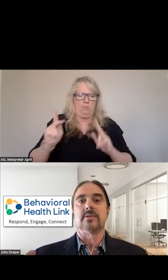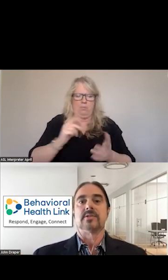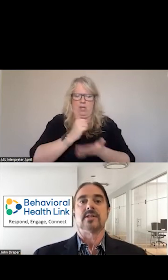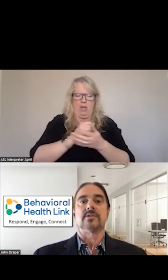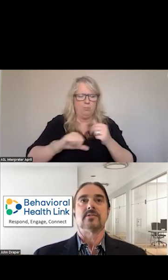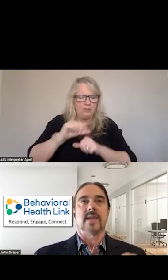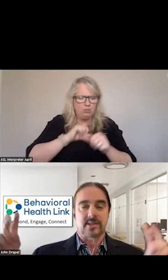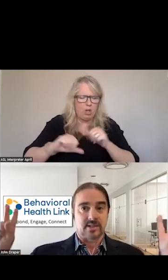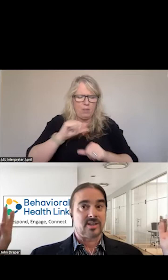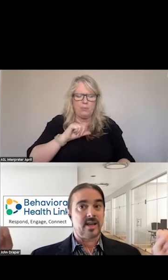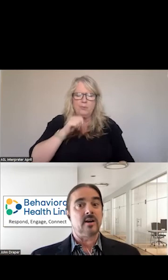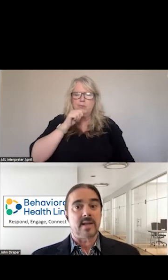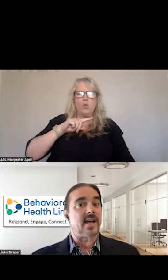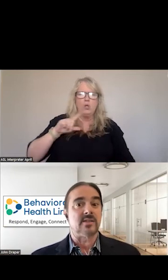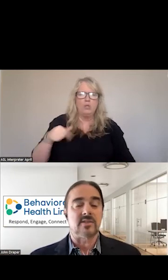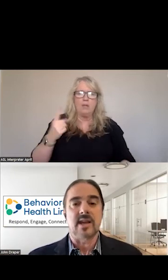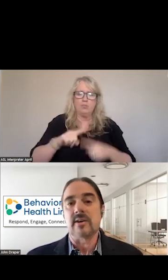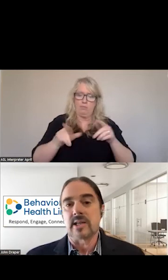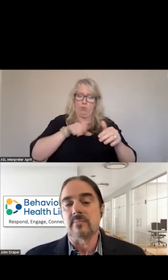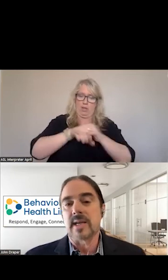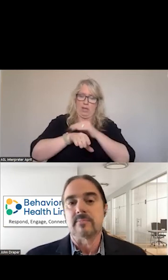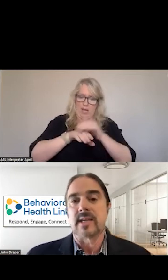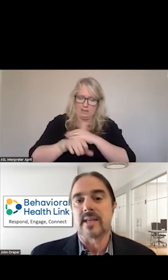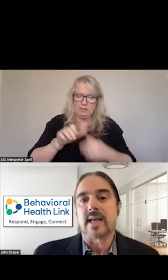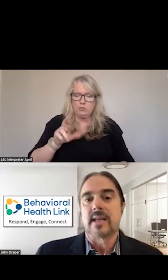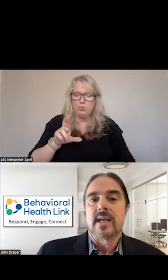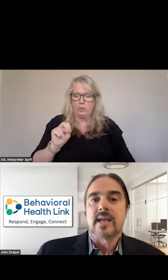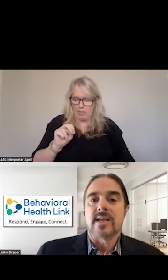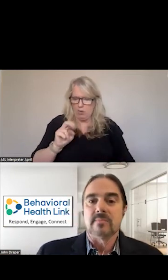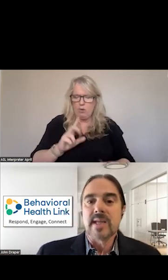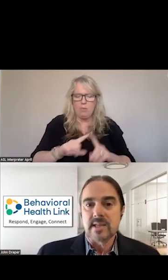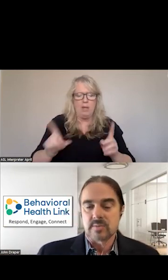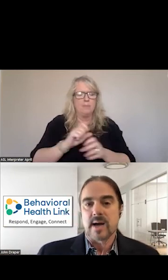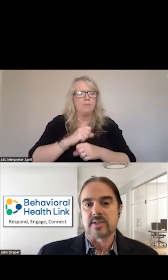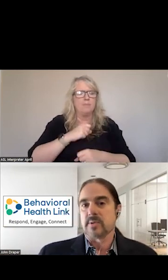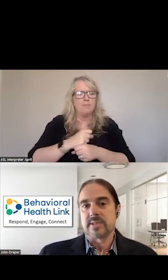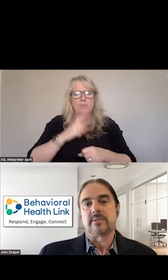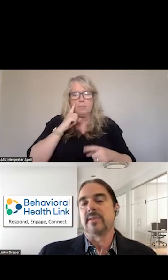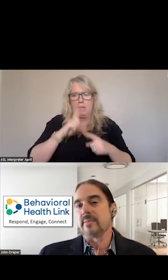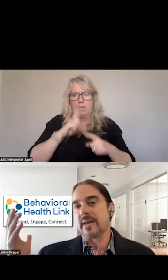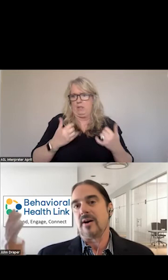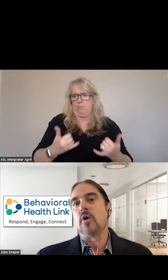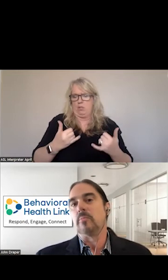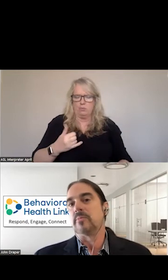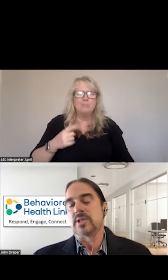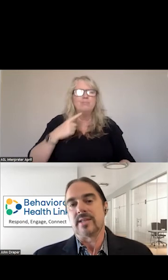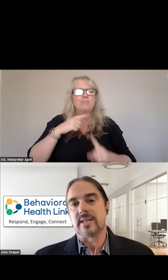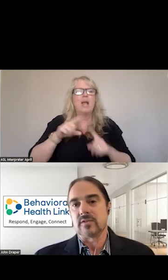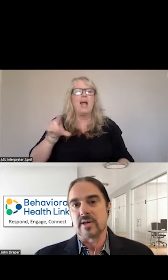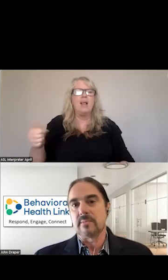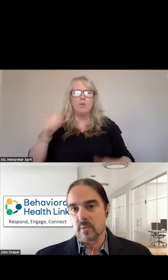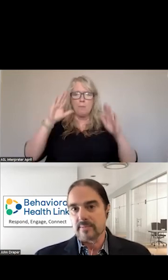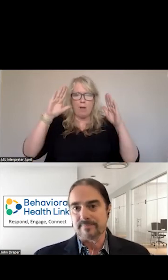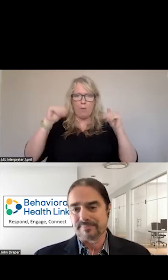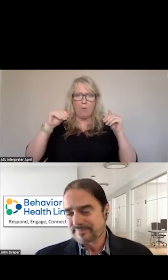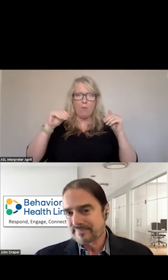So there's not just access to care, but access to caring, and making that as immediate as possible. And the other thing about hope, which I think is